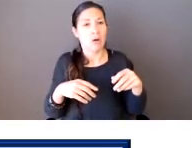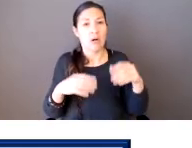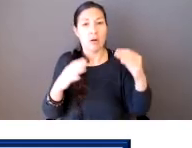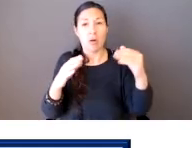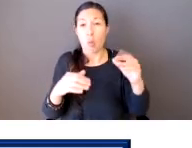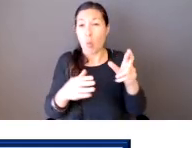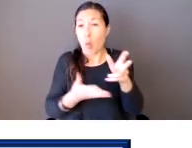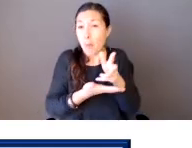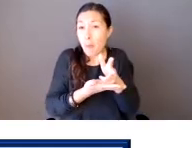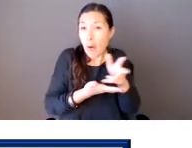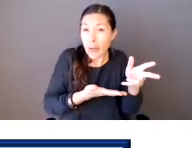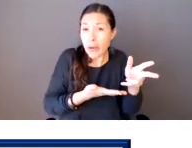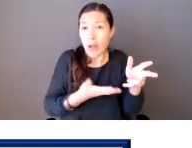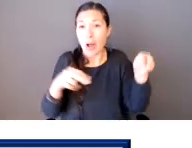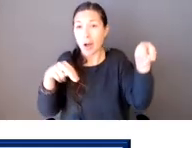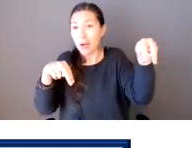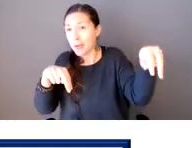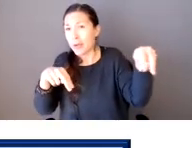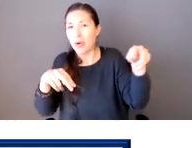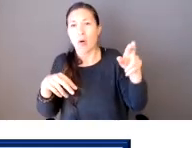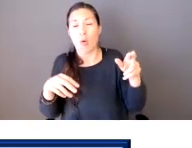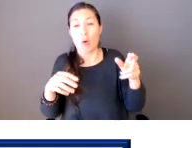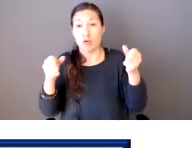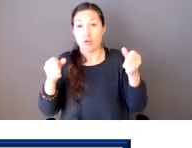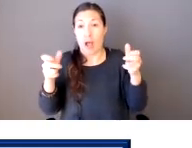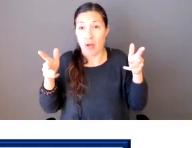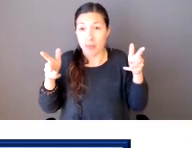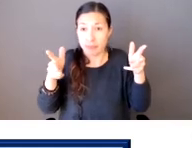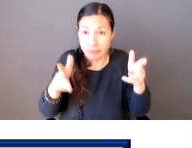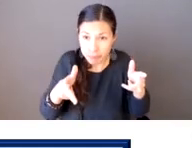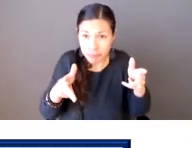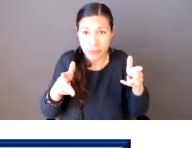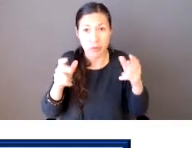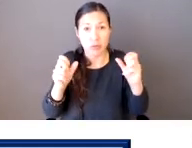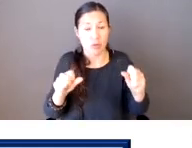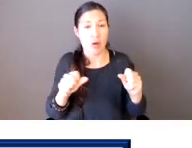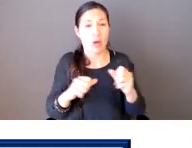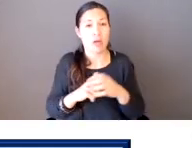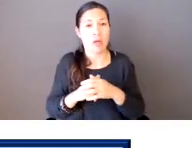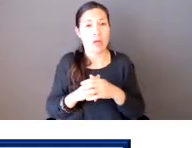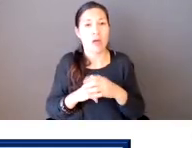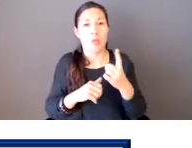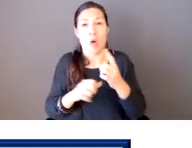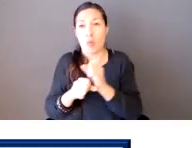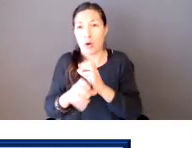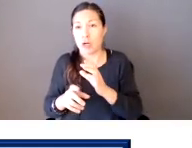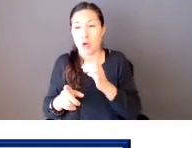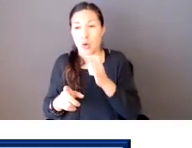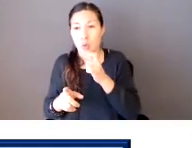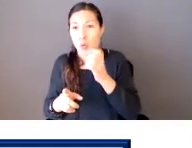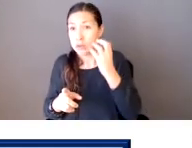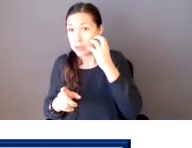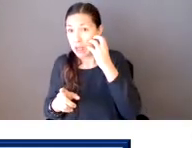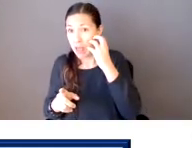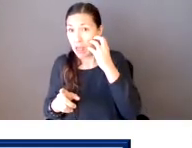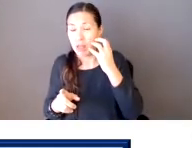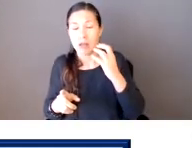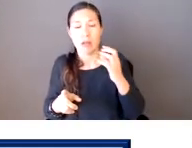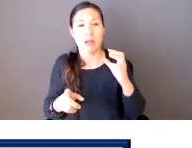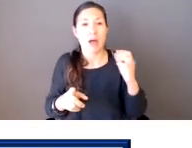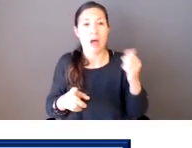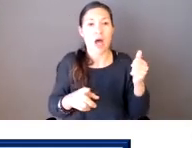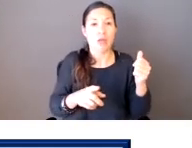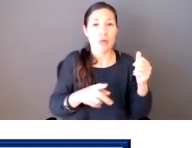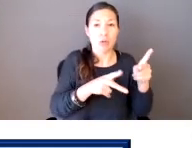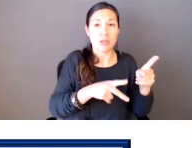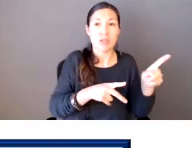lot if both the elder and the worker drived? I actually had one worker that she was on her cell phone, the elder was on his cell phone, and they parked next to